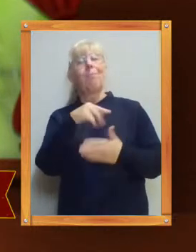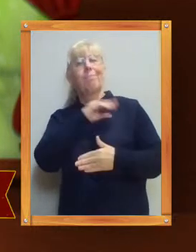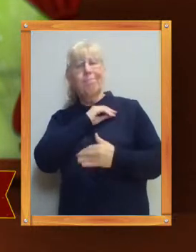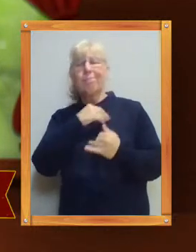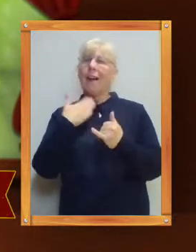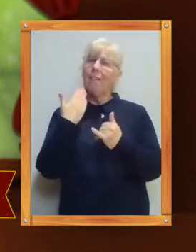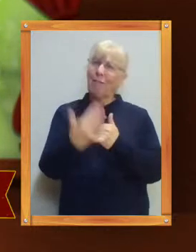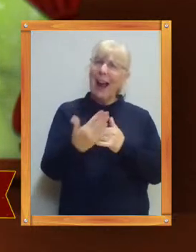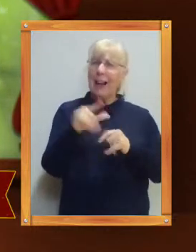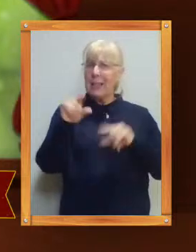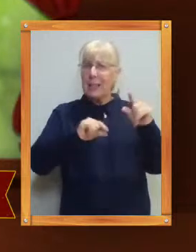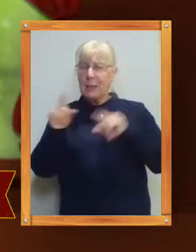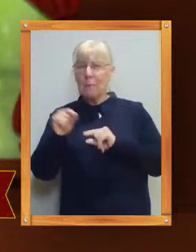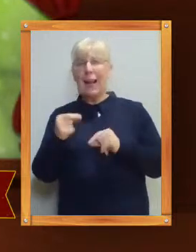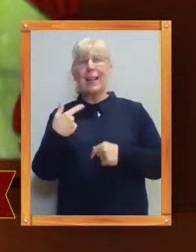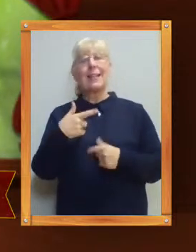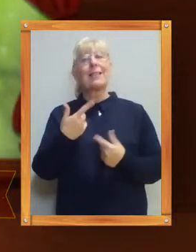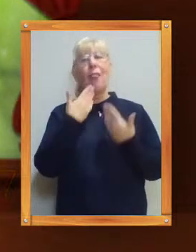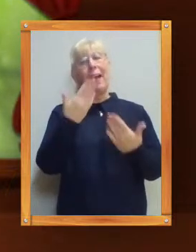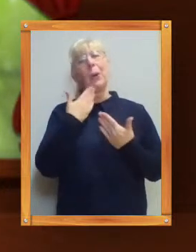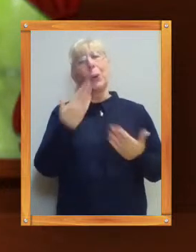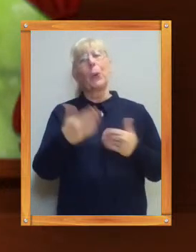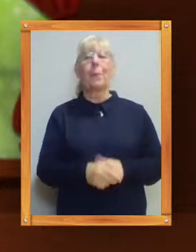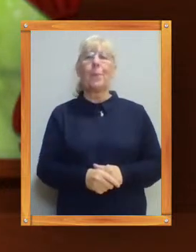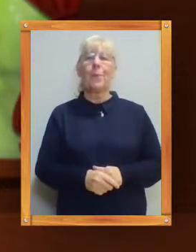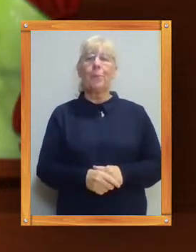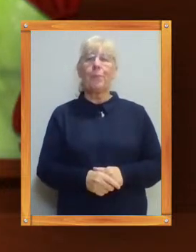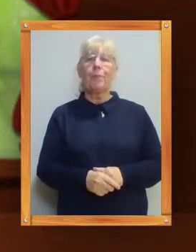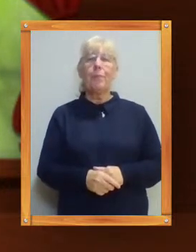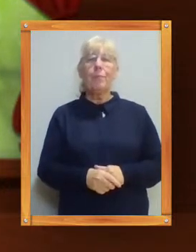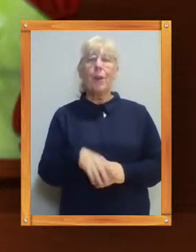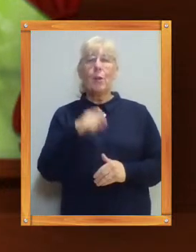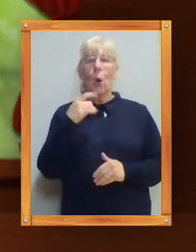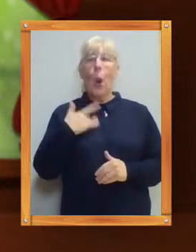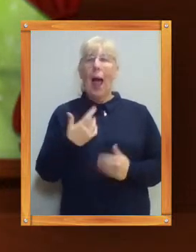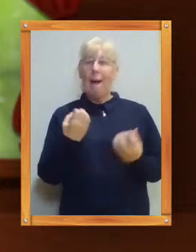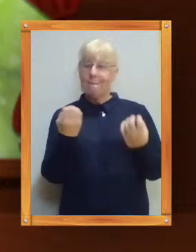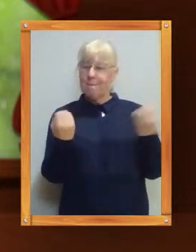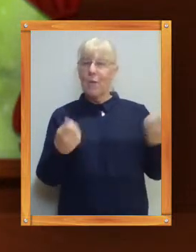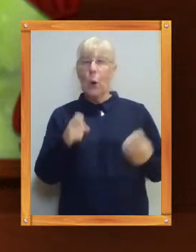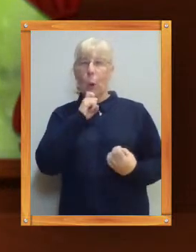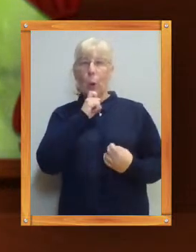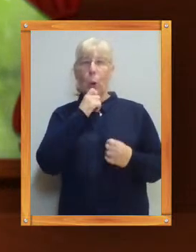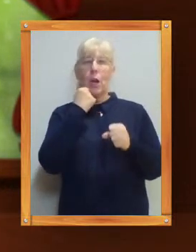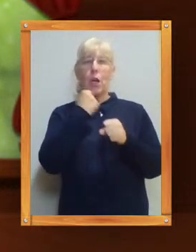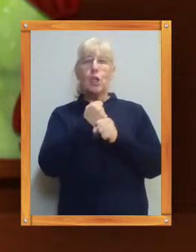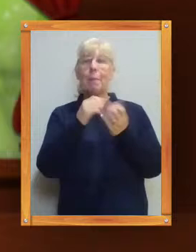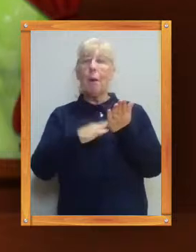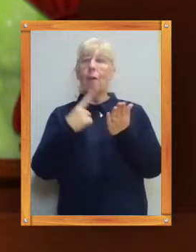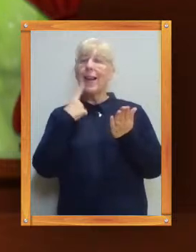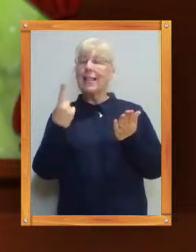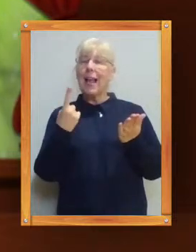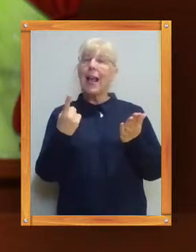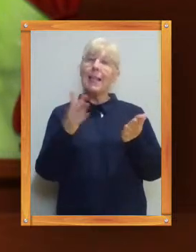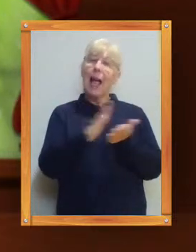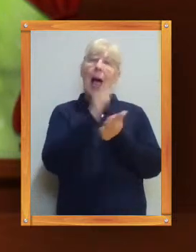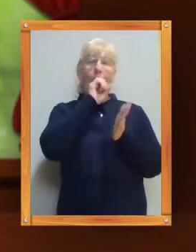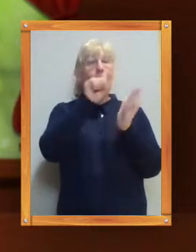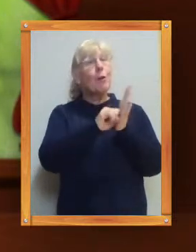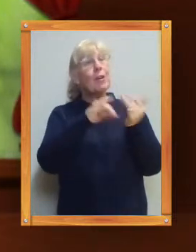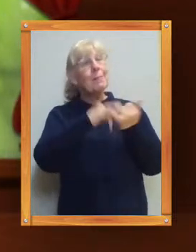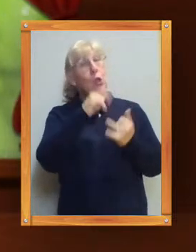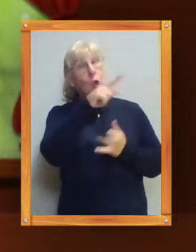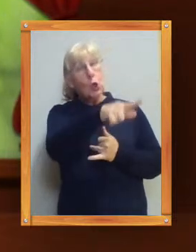Okay, who have we got coming in on the live stream? We've got Gemma Murray. Happy Christmas, Stuart, from Kiva, Paula and Jem. Gemma